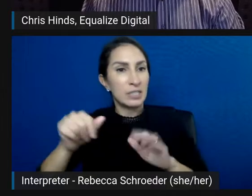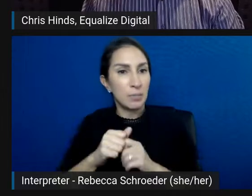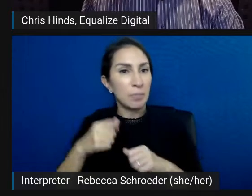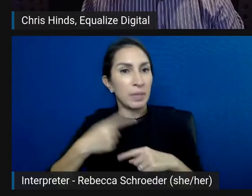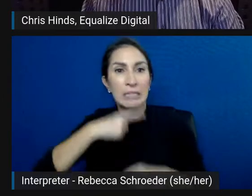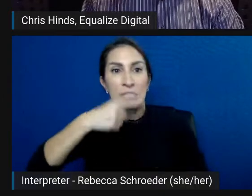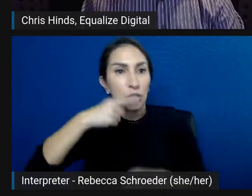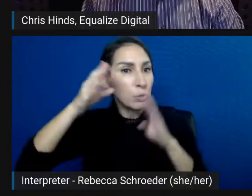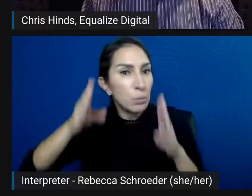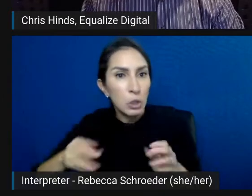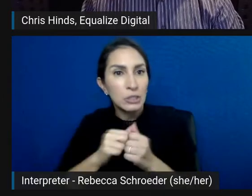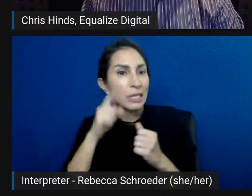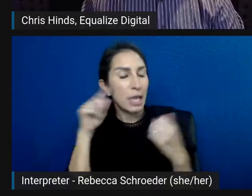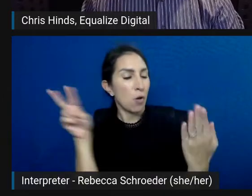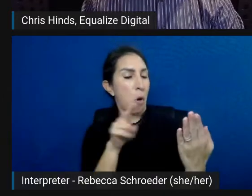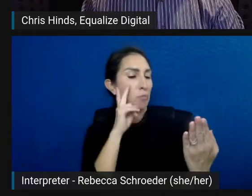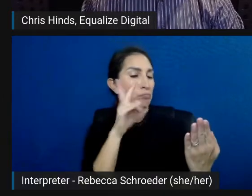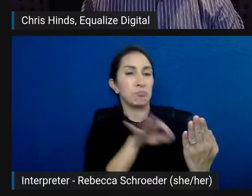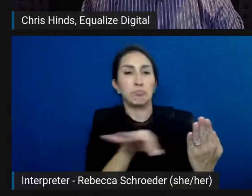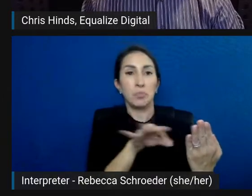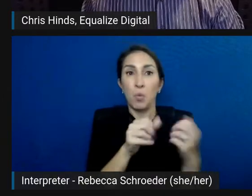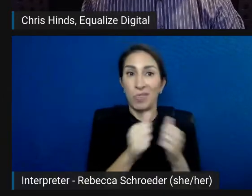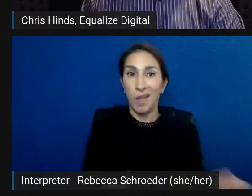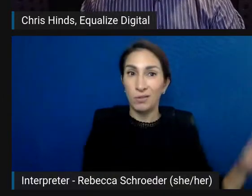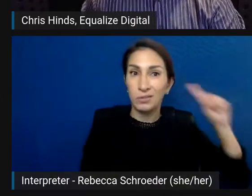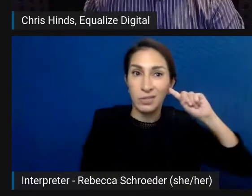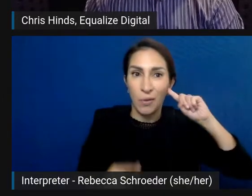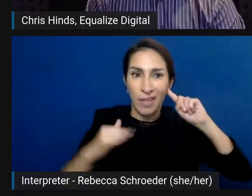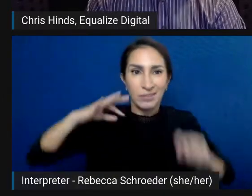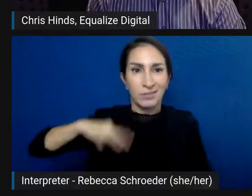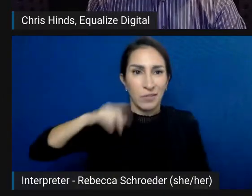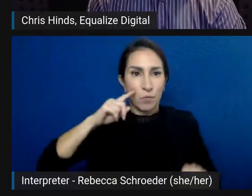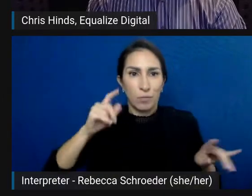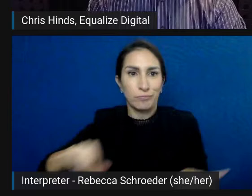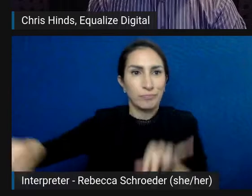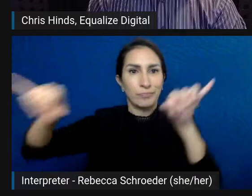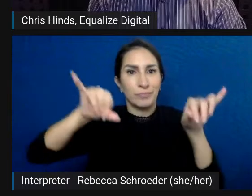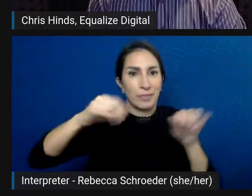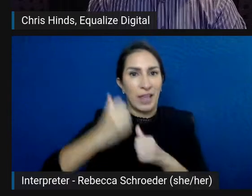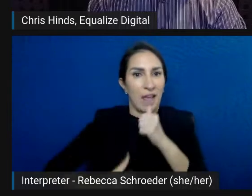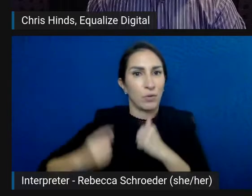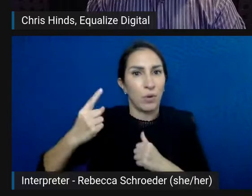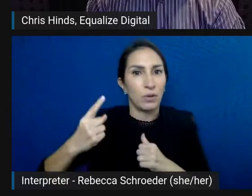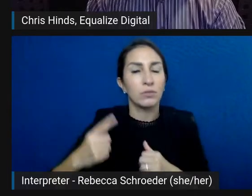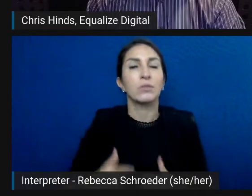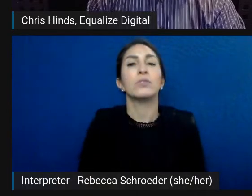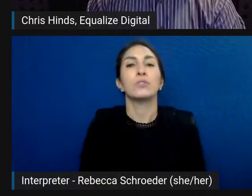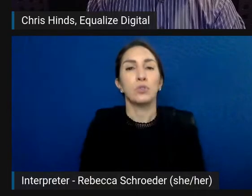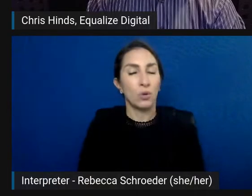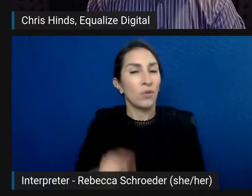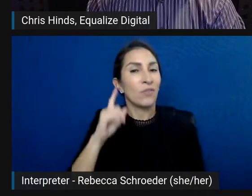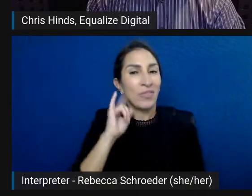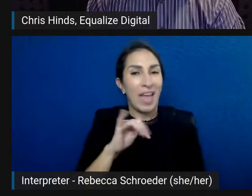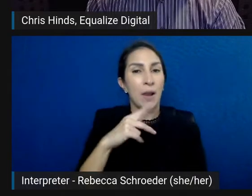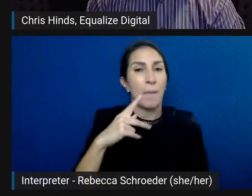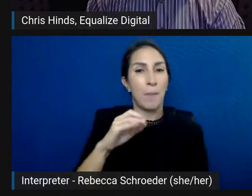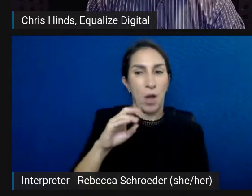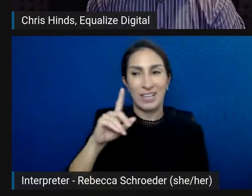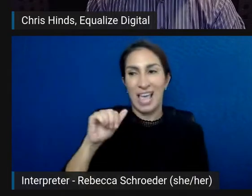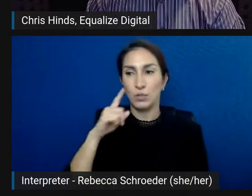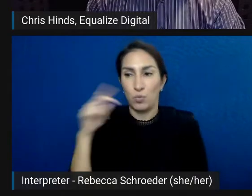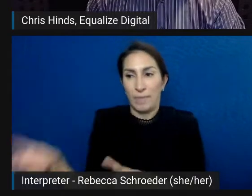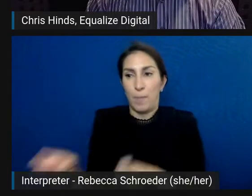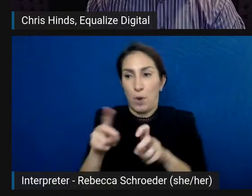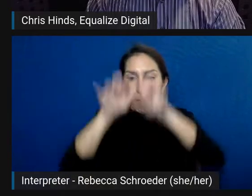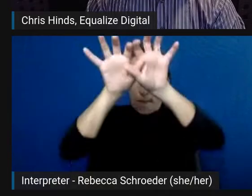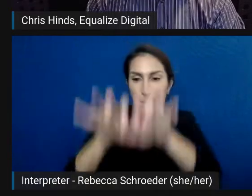that moment. And I think, for our Press the Issue podcast, we have been putting the full transcript on the page of